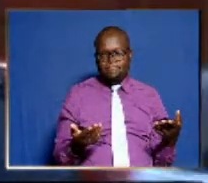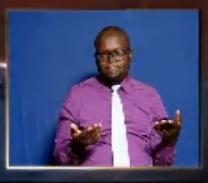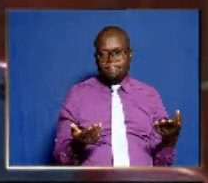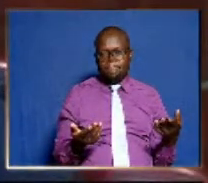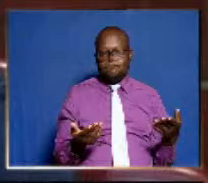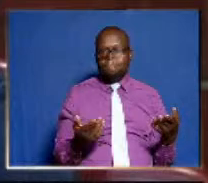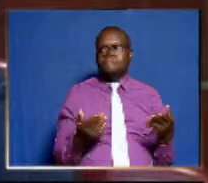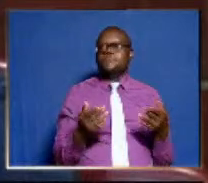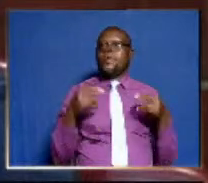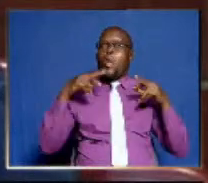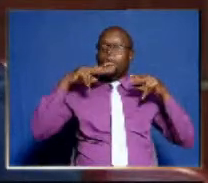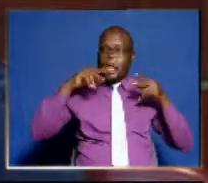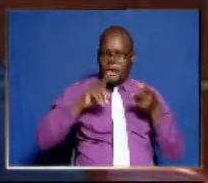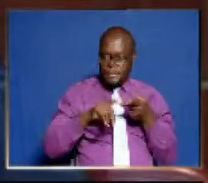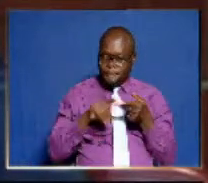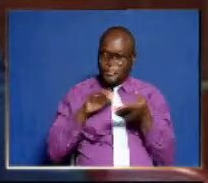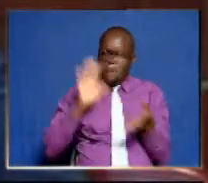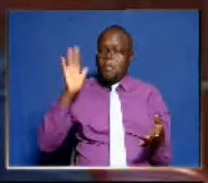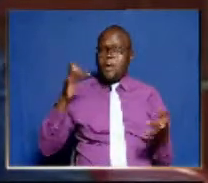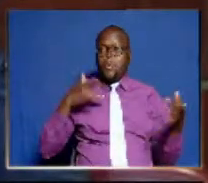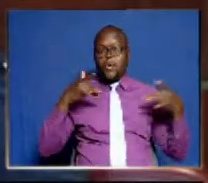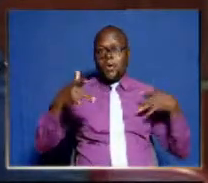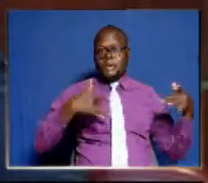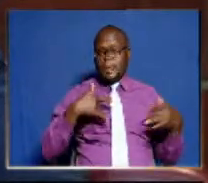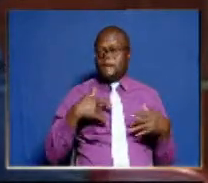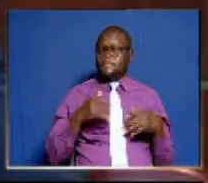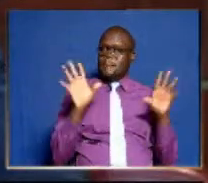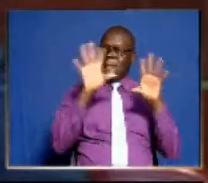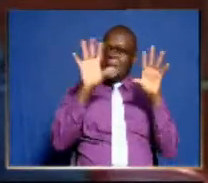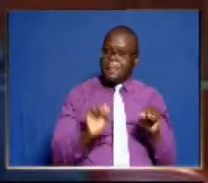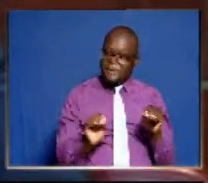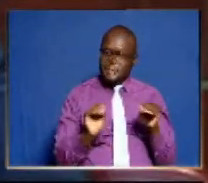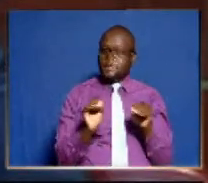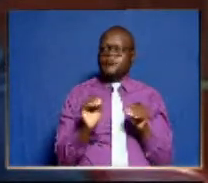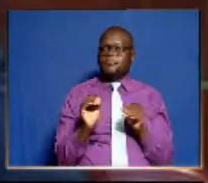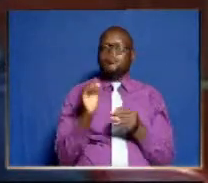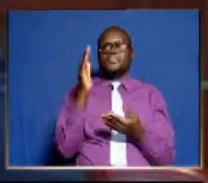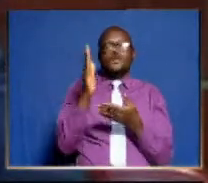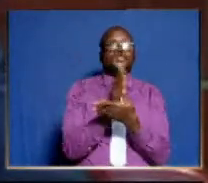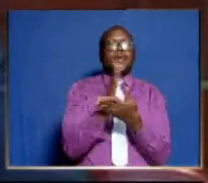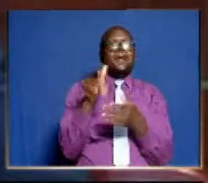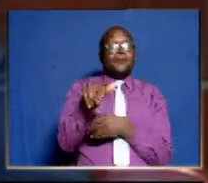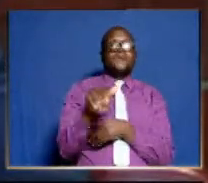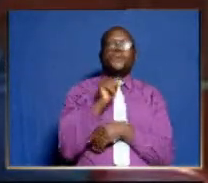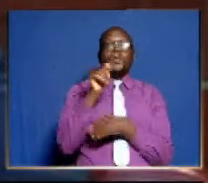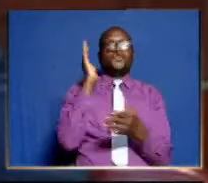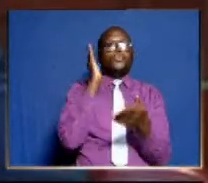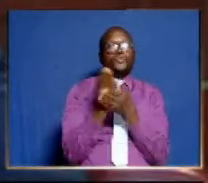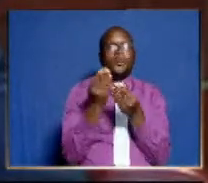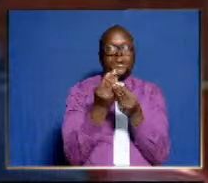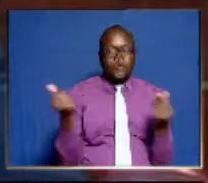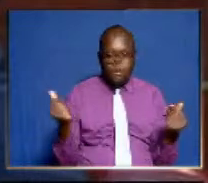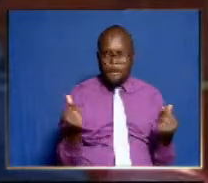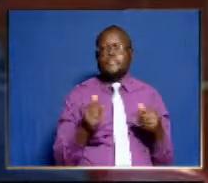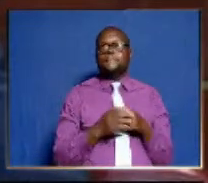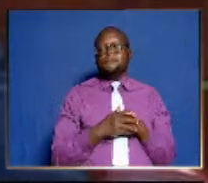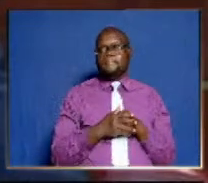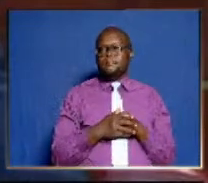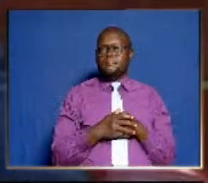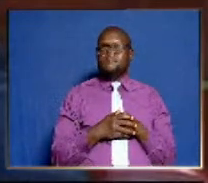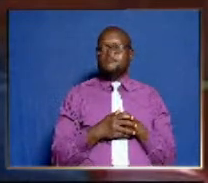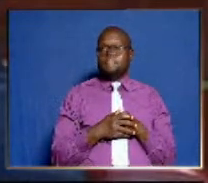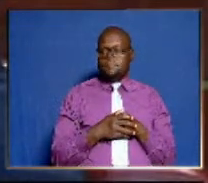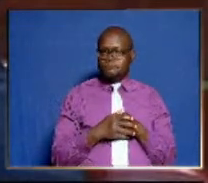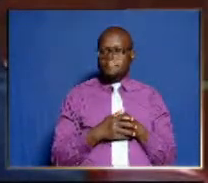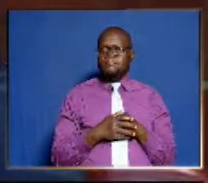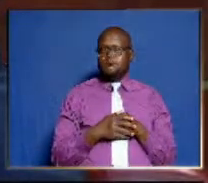Speaker, further there are concerns that the budget allocations are not really addressing simply